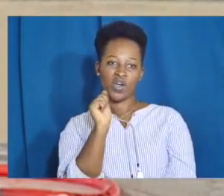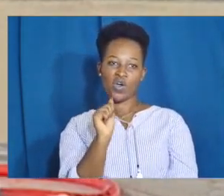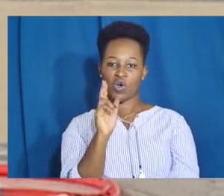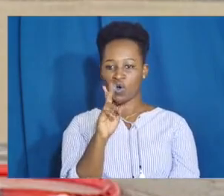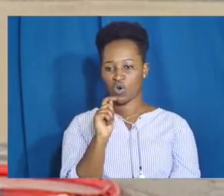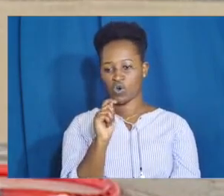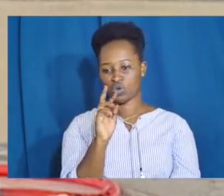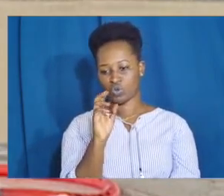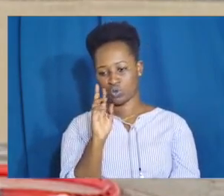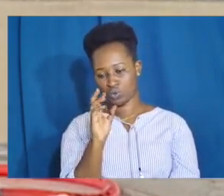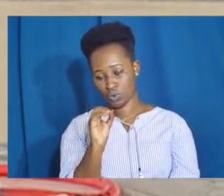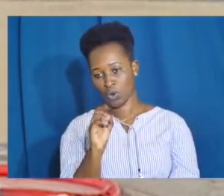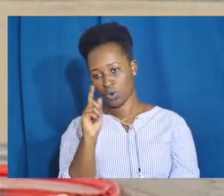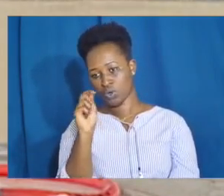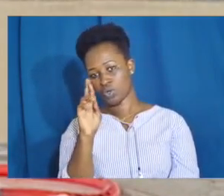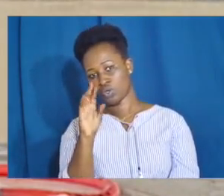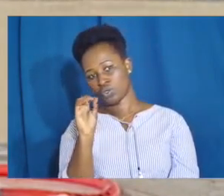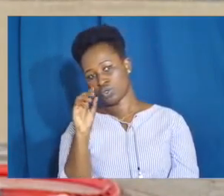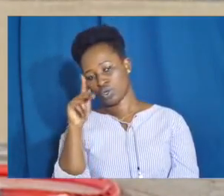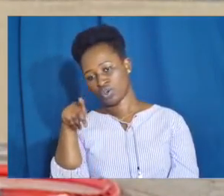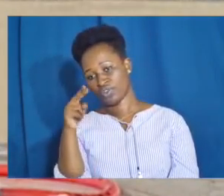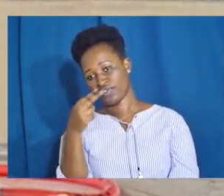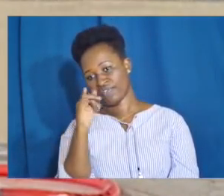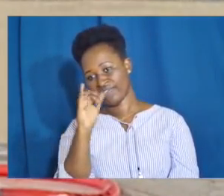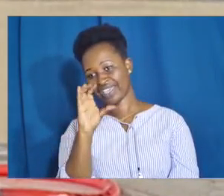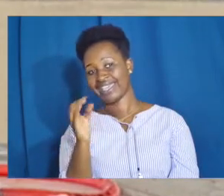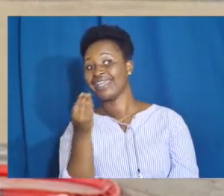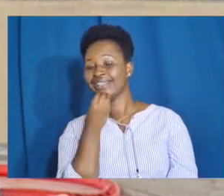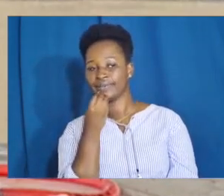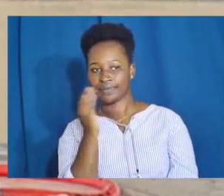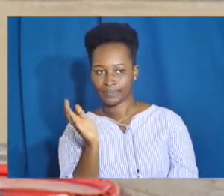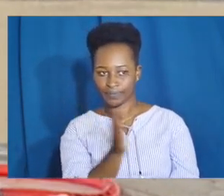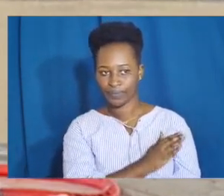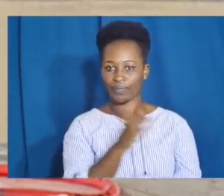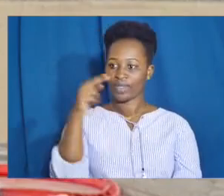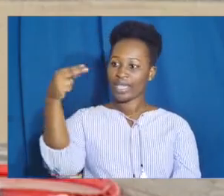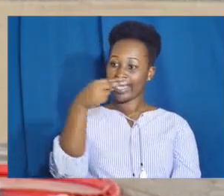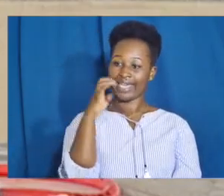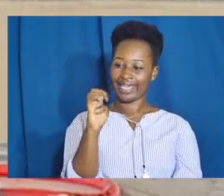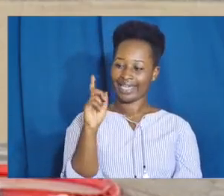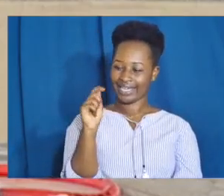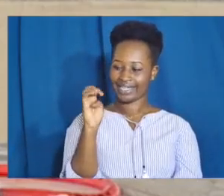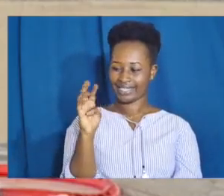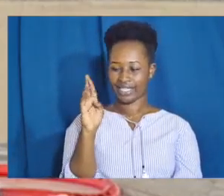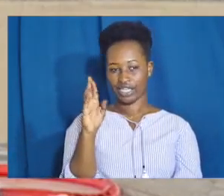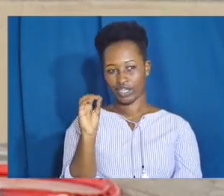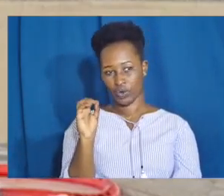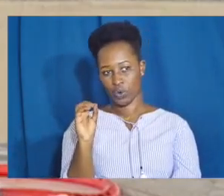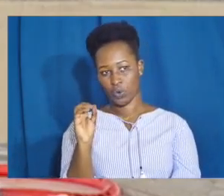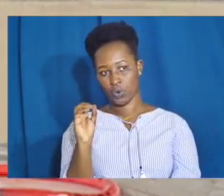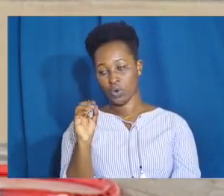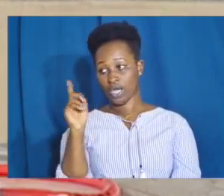nutrition. Then heterotrophic, hetero means other, or we can